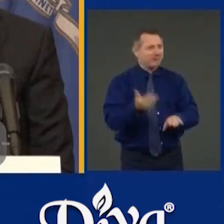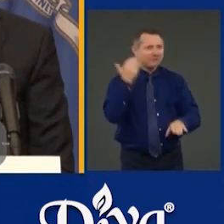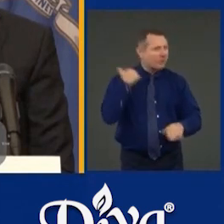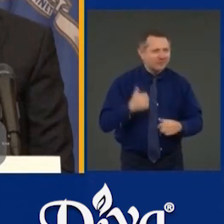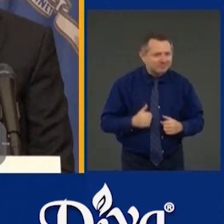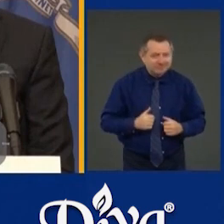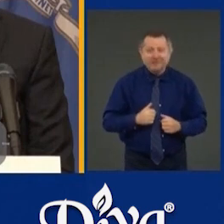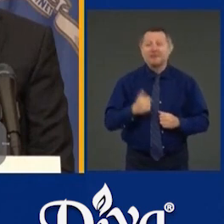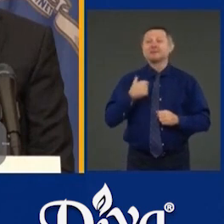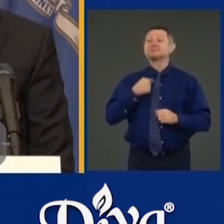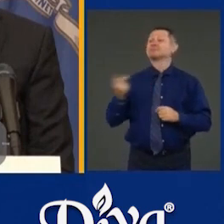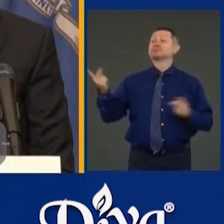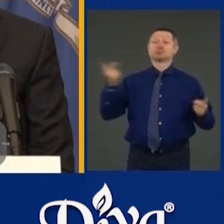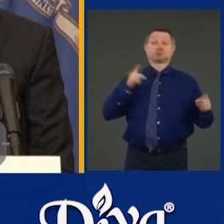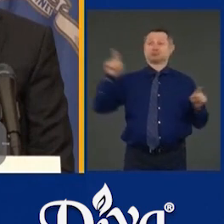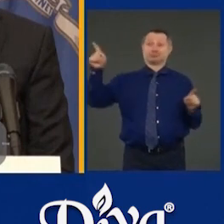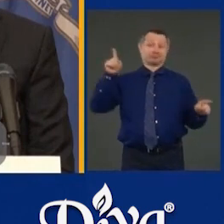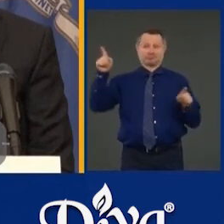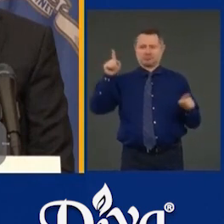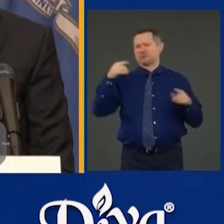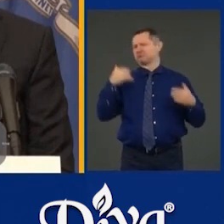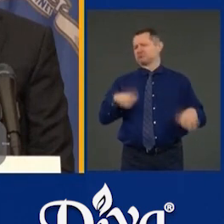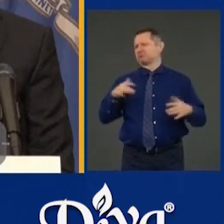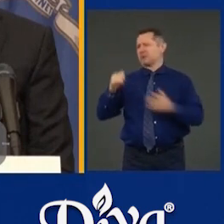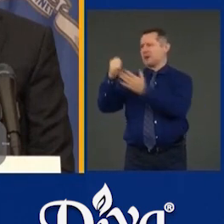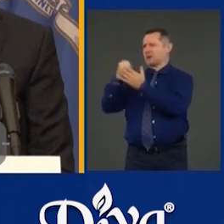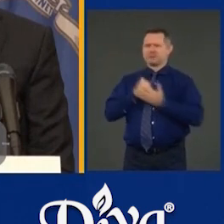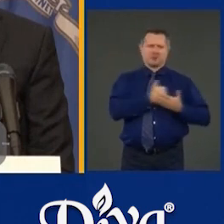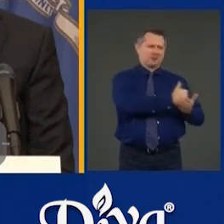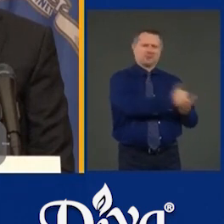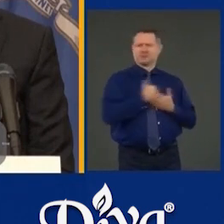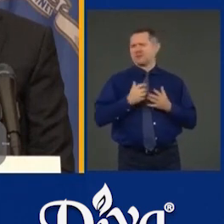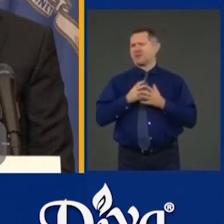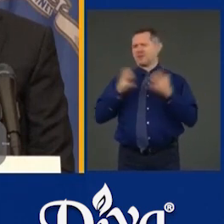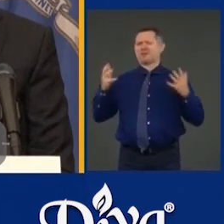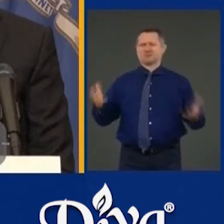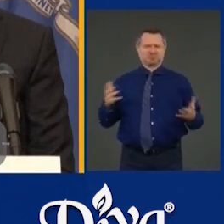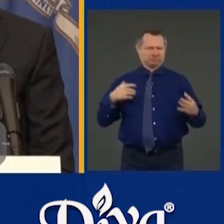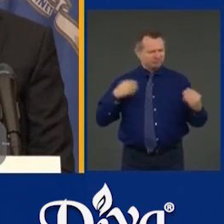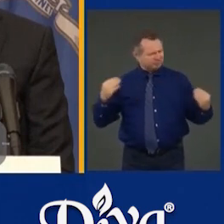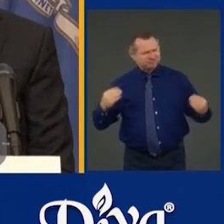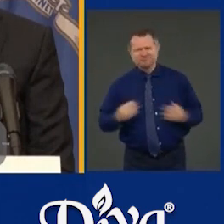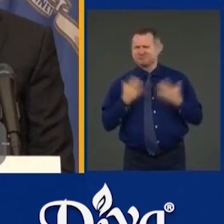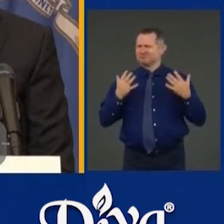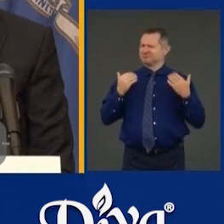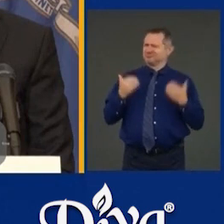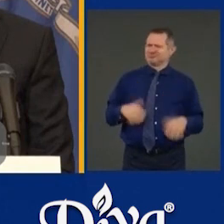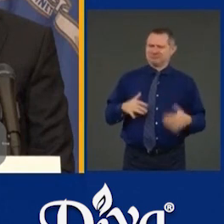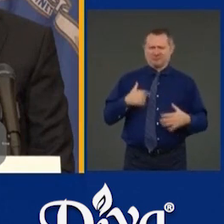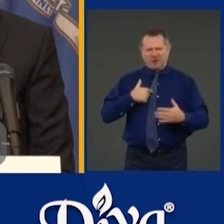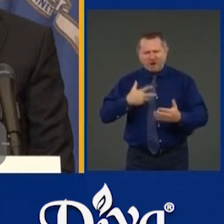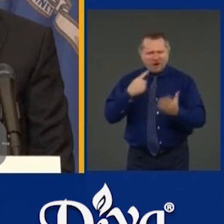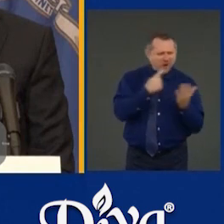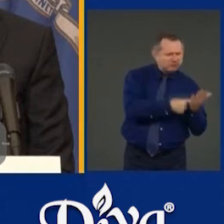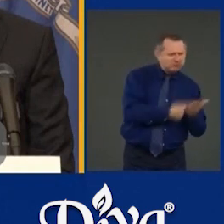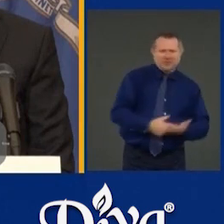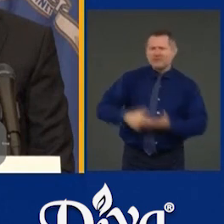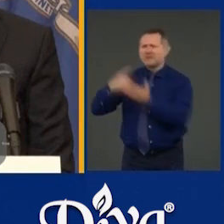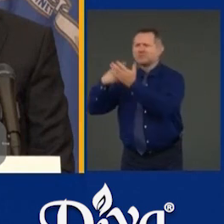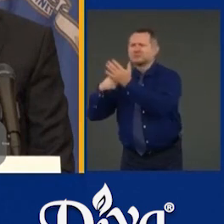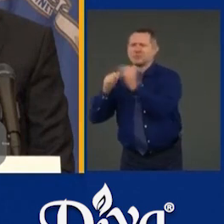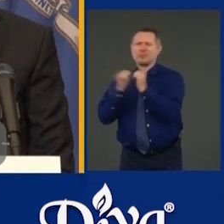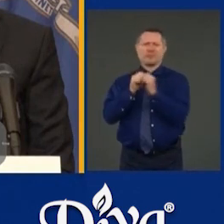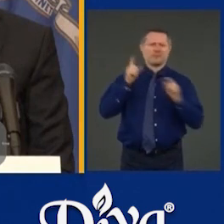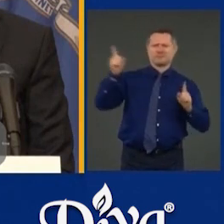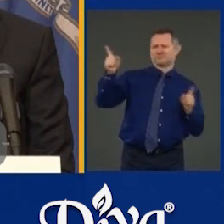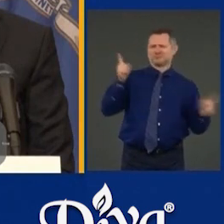were personal comforts and sources of strength for me, and being able to talk through this situation with them and